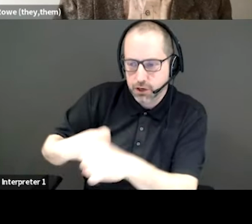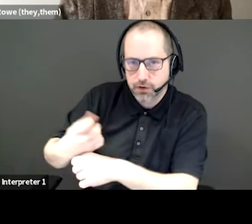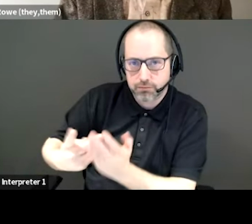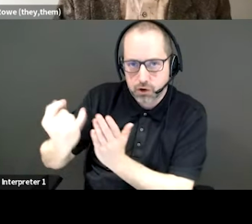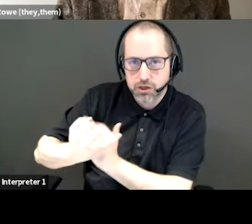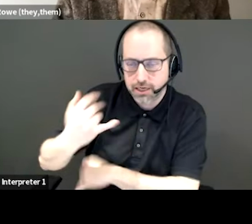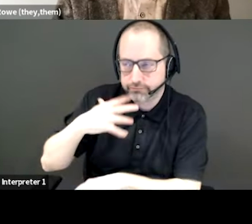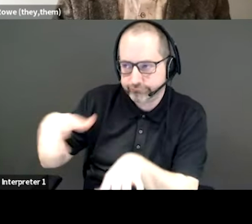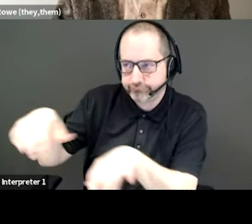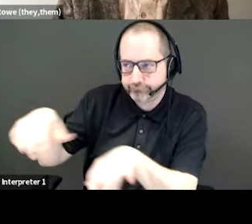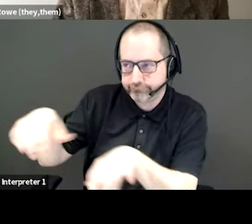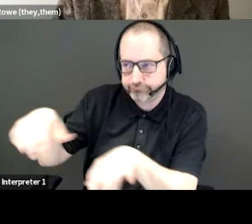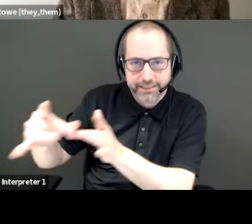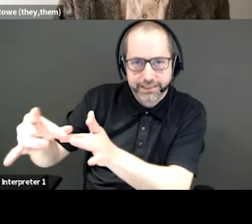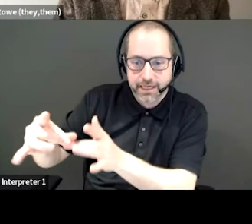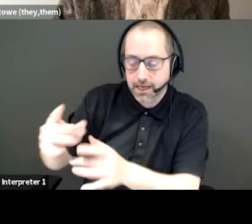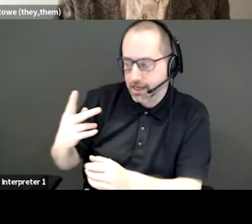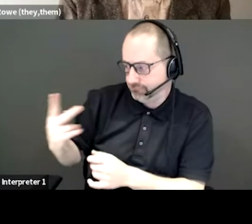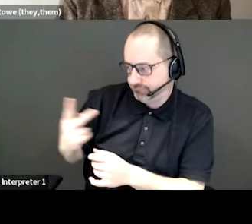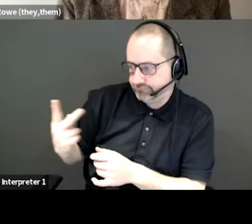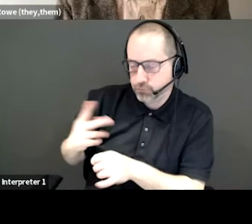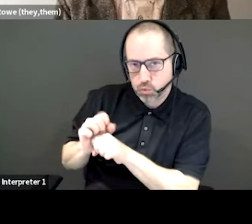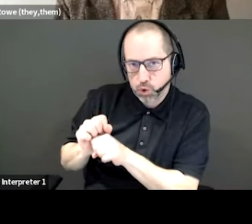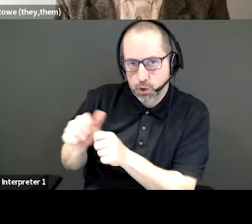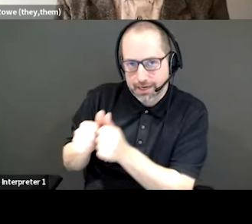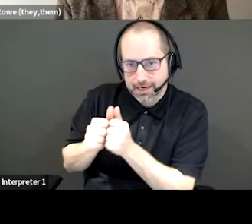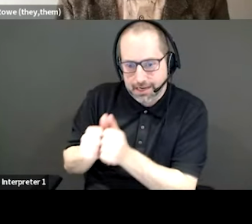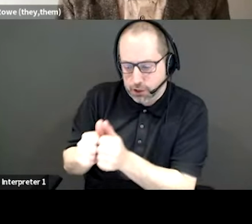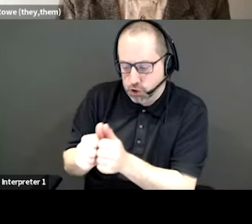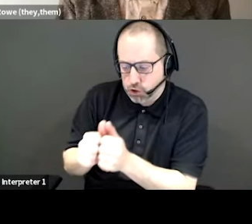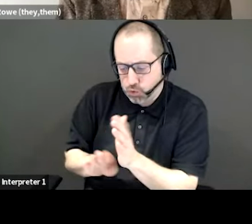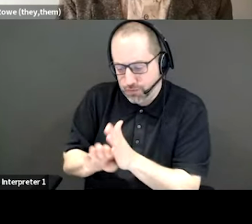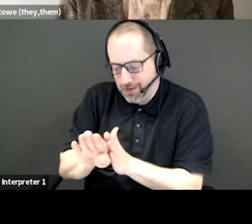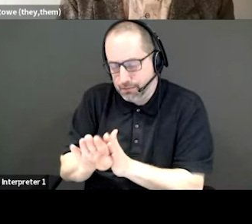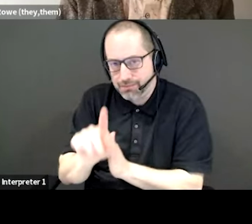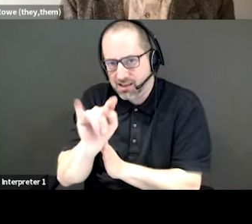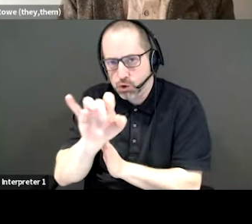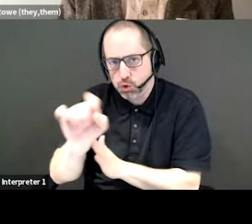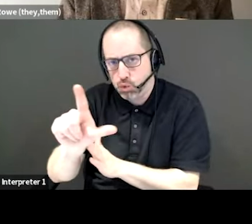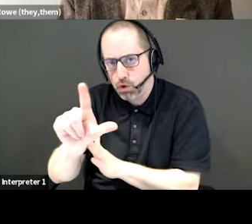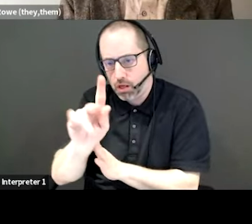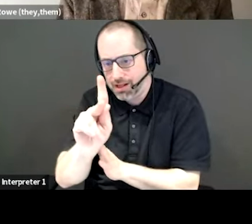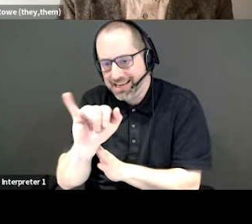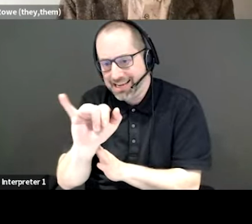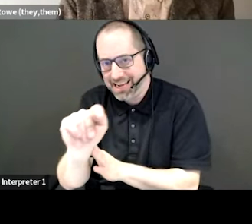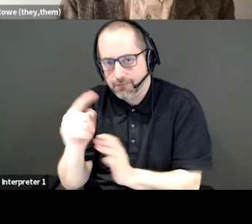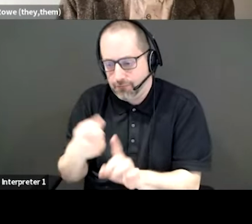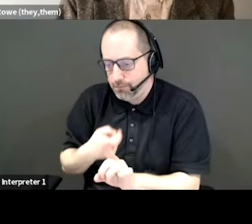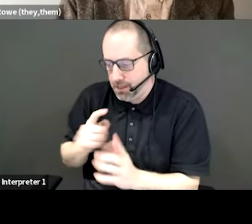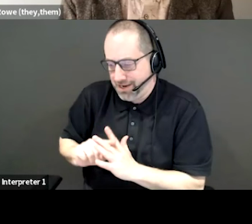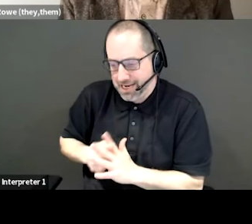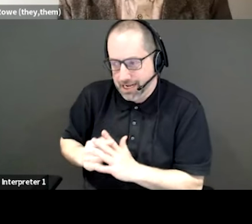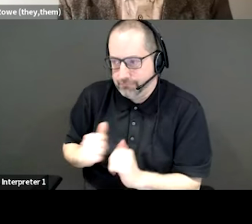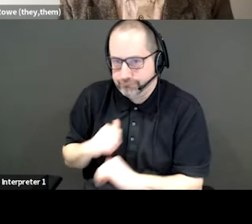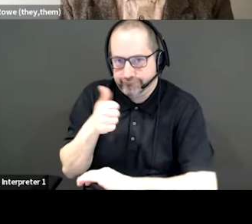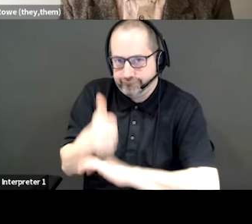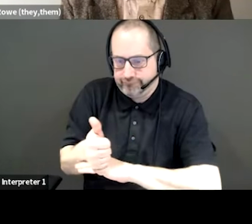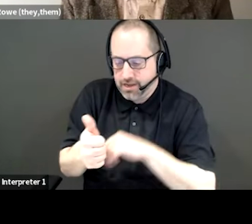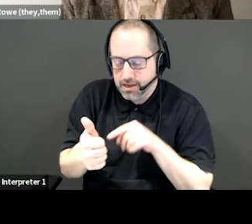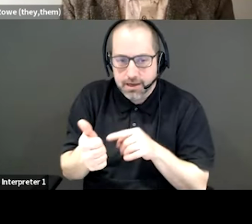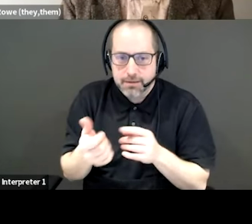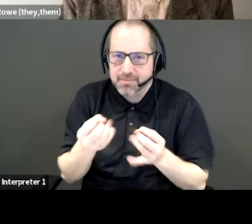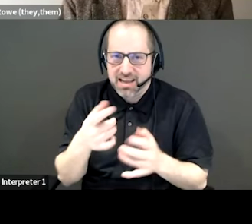worked co-collaboratively on developing this toolkit since really the beginning. Like many of the others already on the call and who we've heard